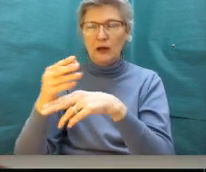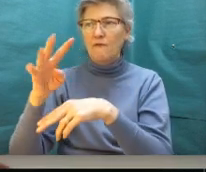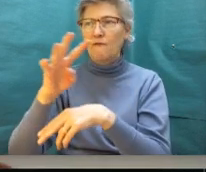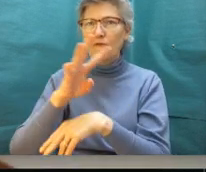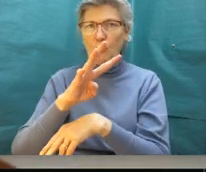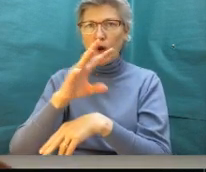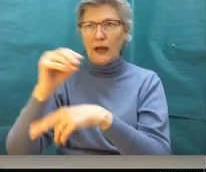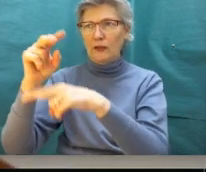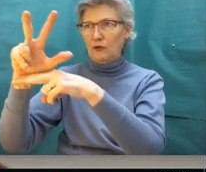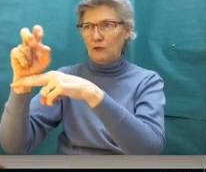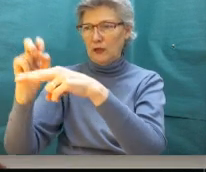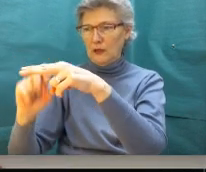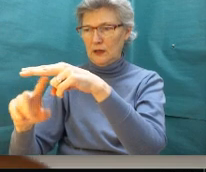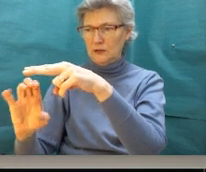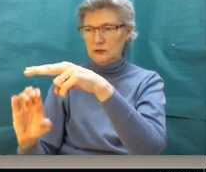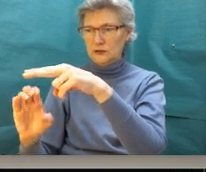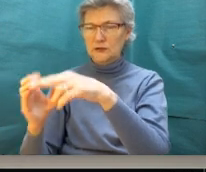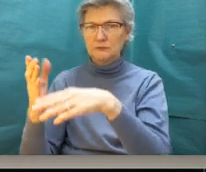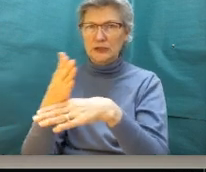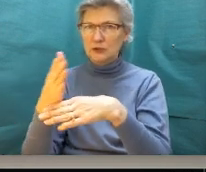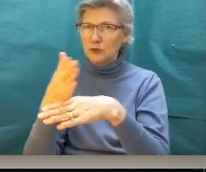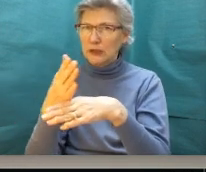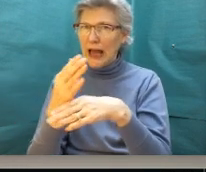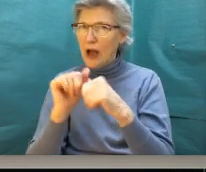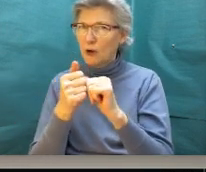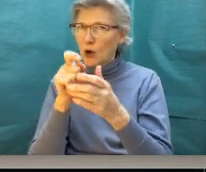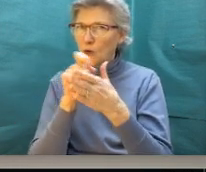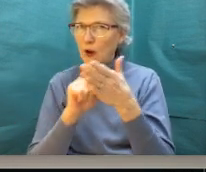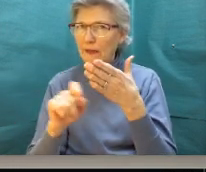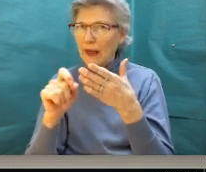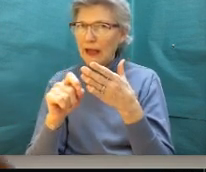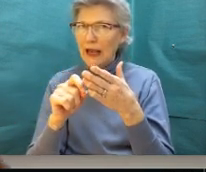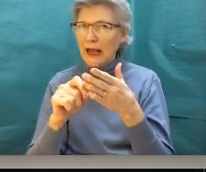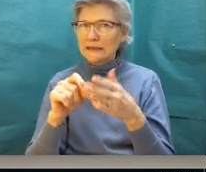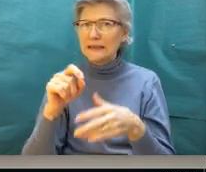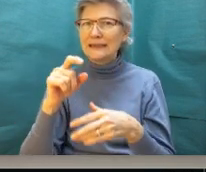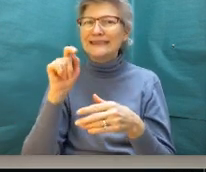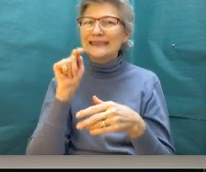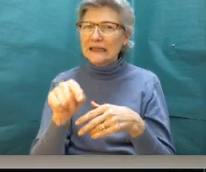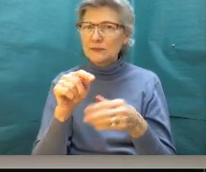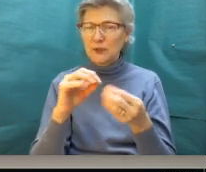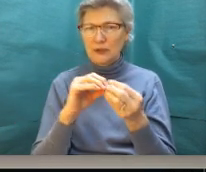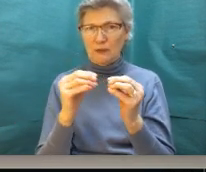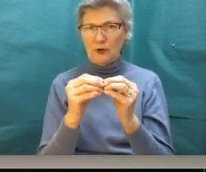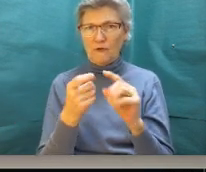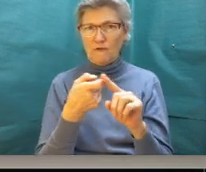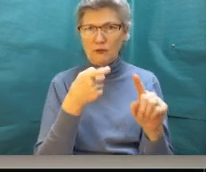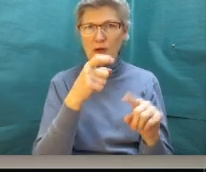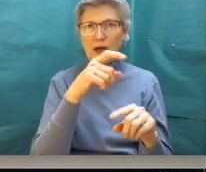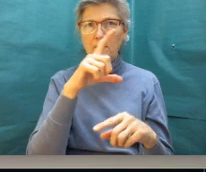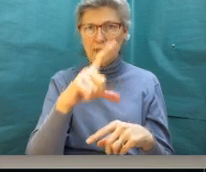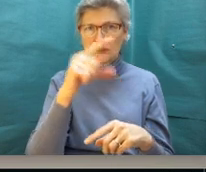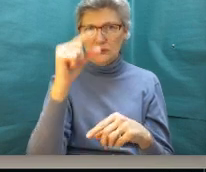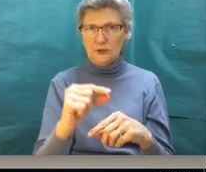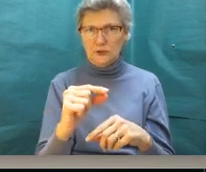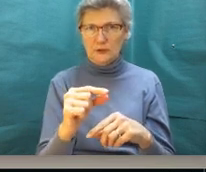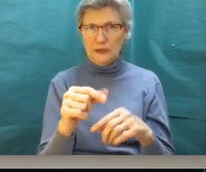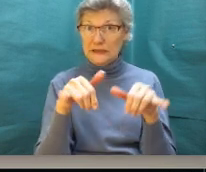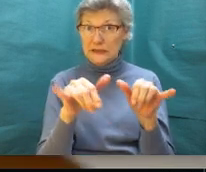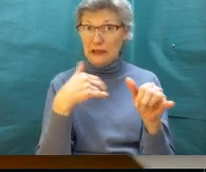And here, for that mixed number, sorry, I want to write it as a decimal. So I still have 4. I still